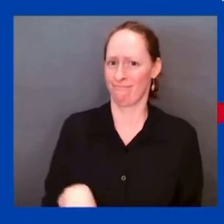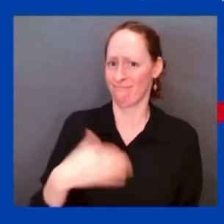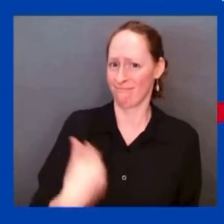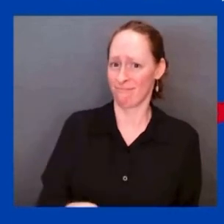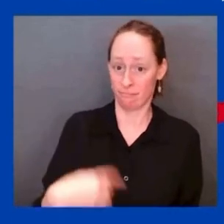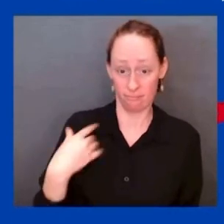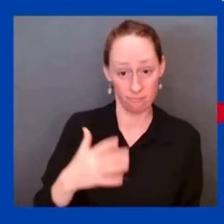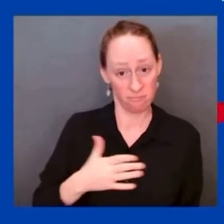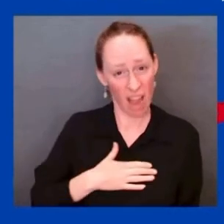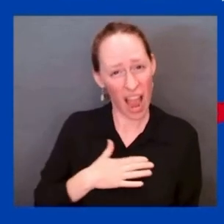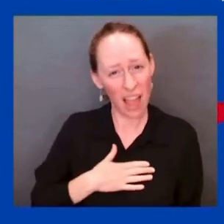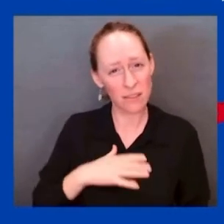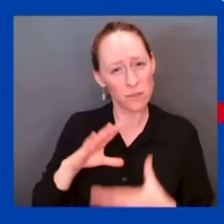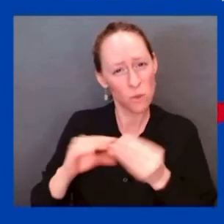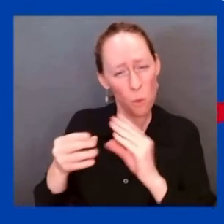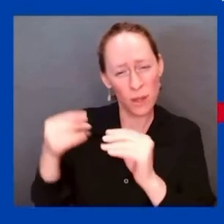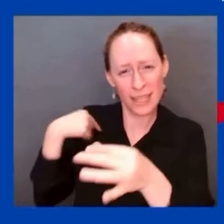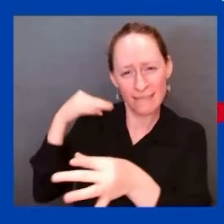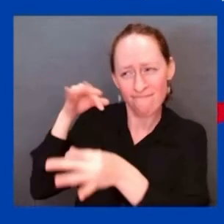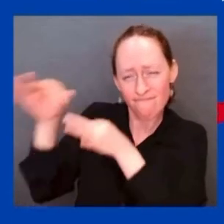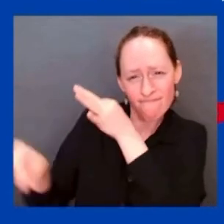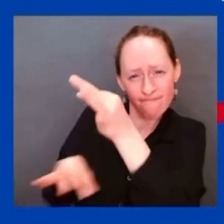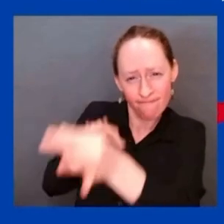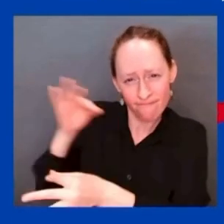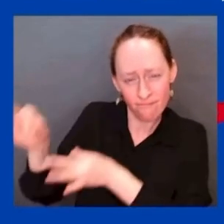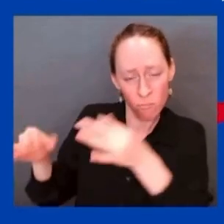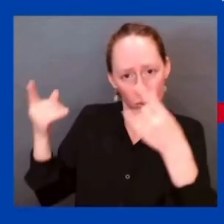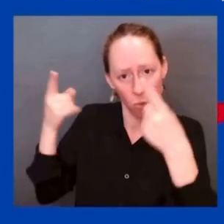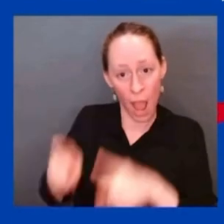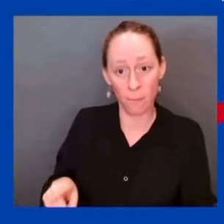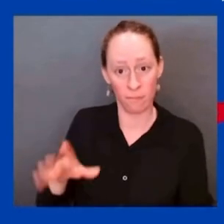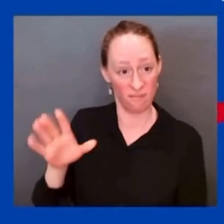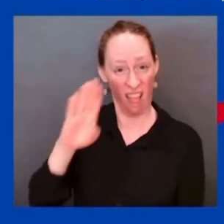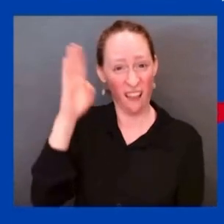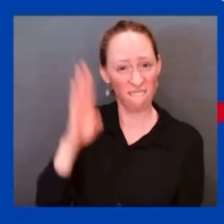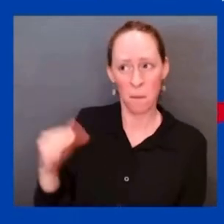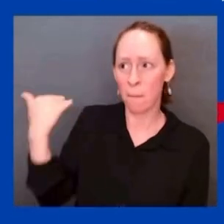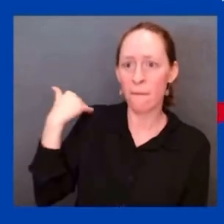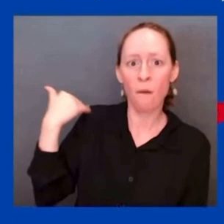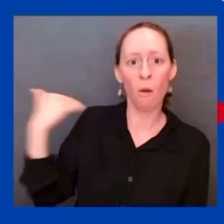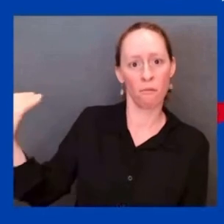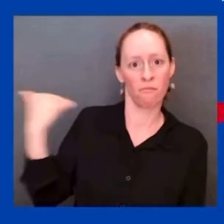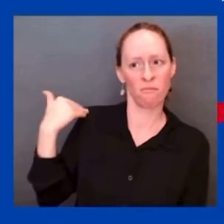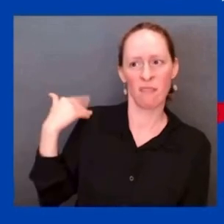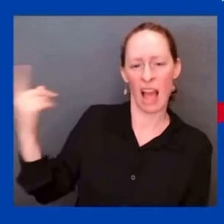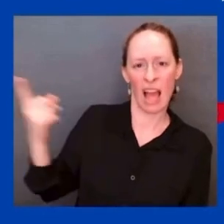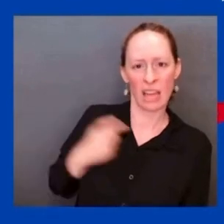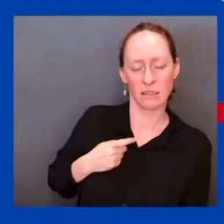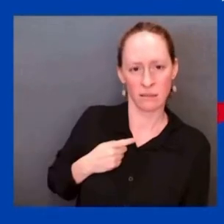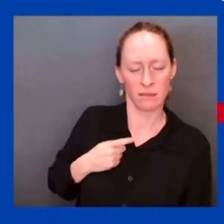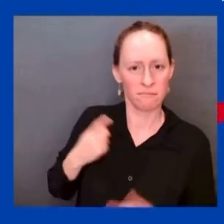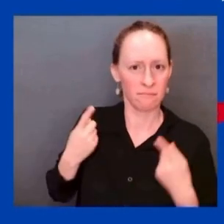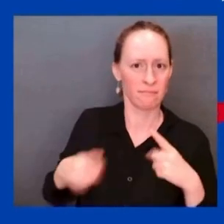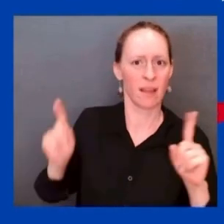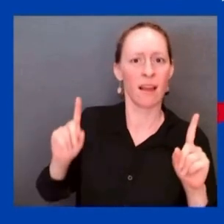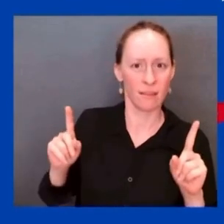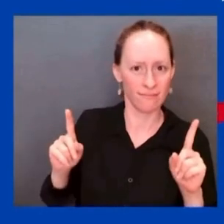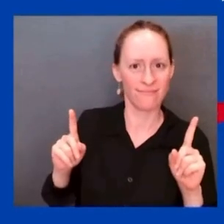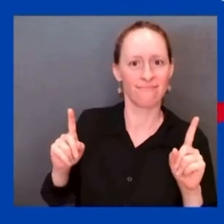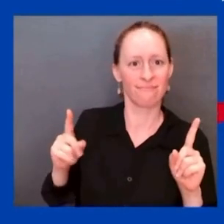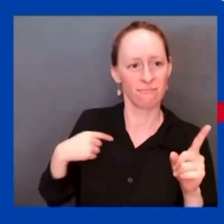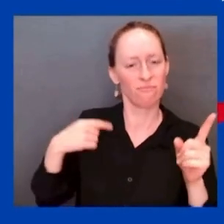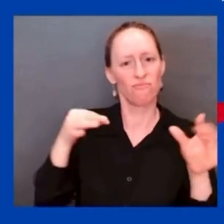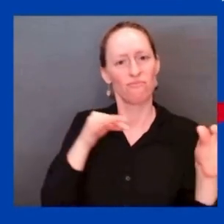coming years, I can see this administration tackling this issue for all of us in educators and future educators to come. Thank you.